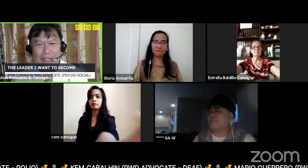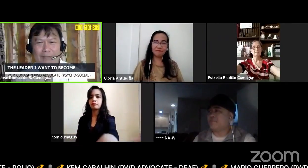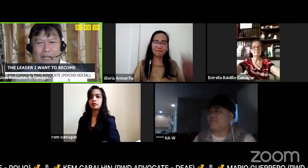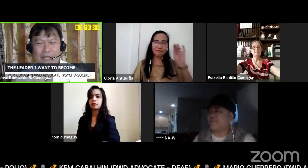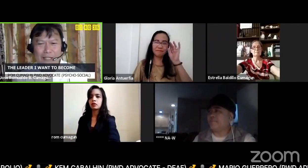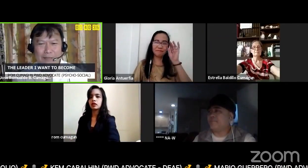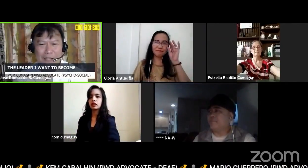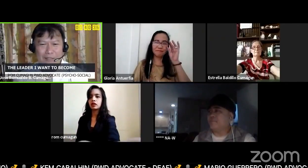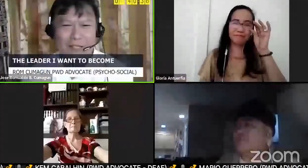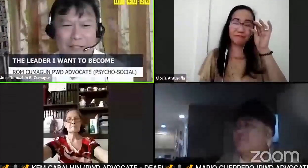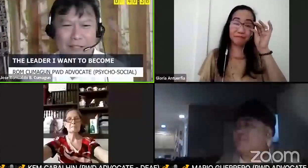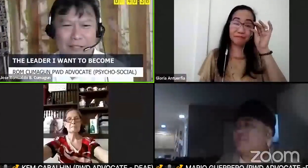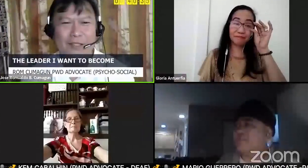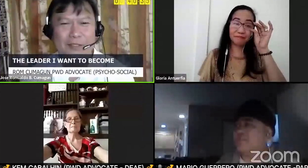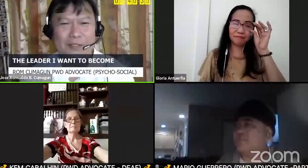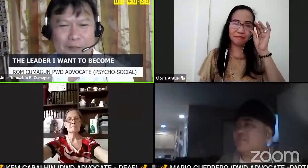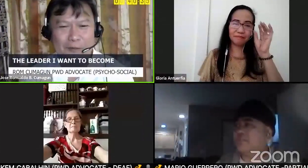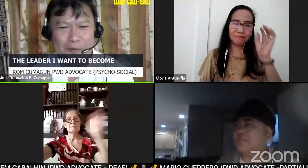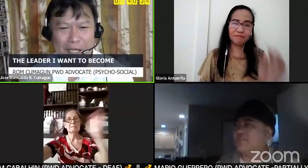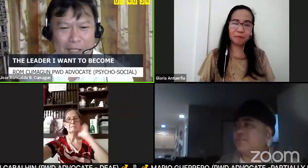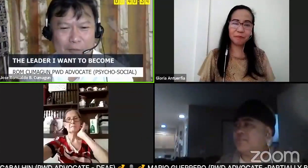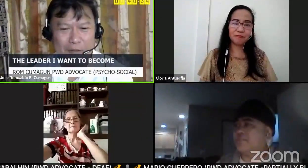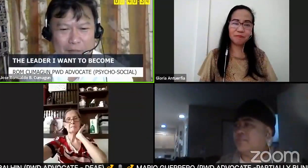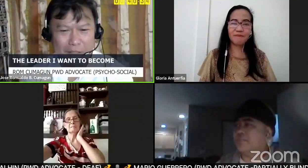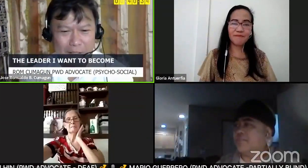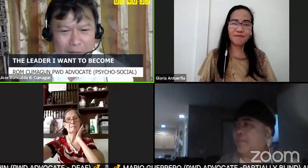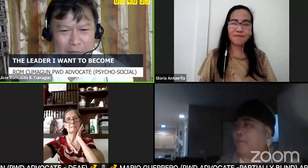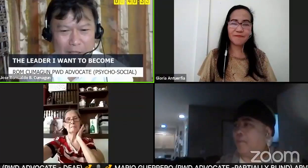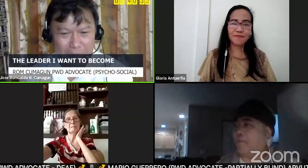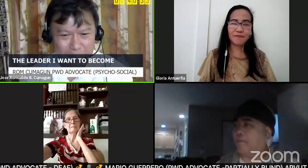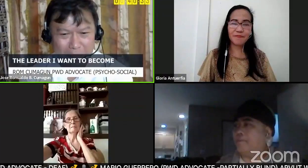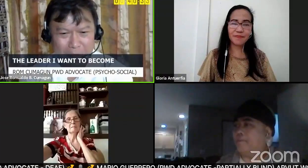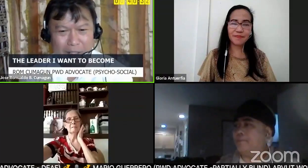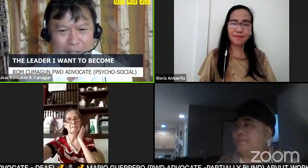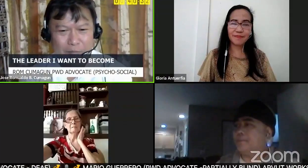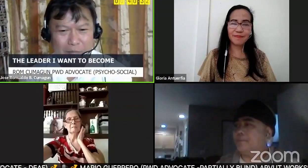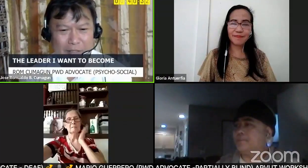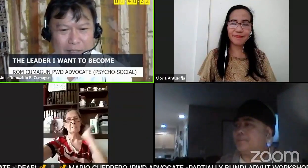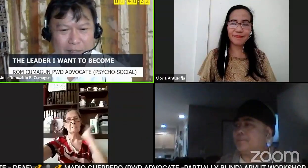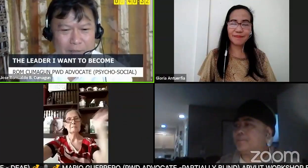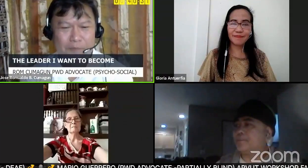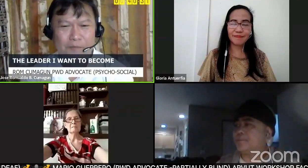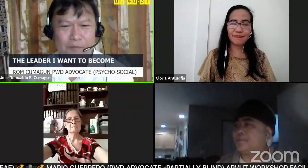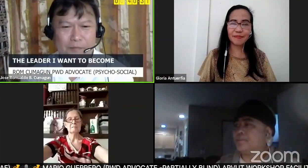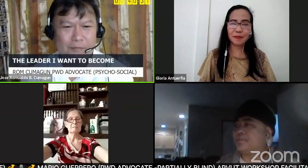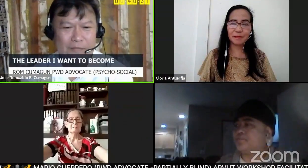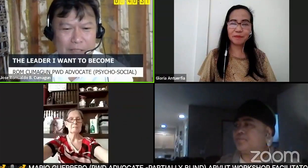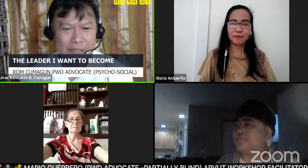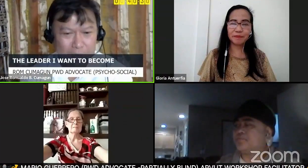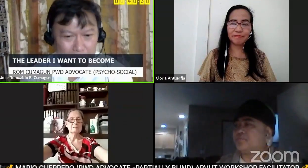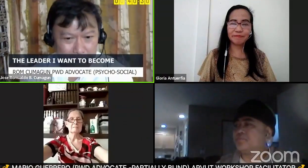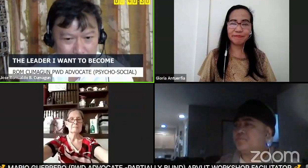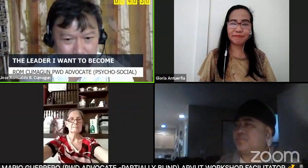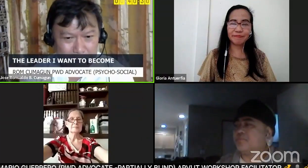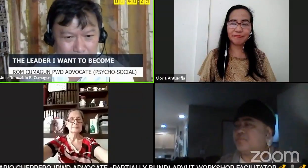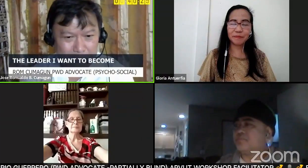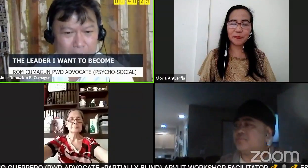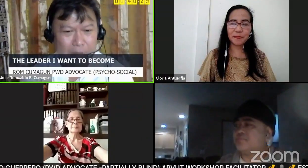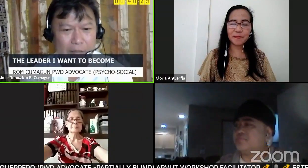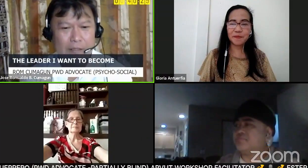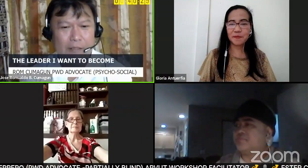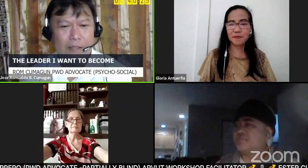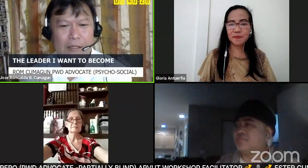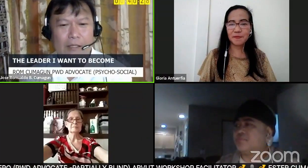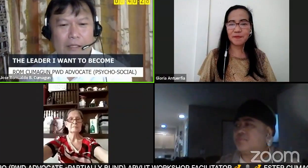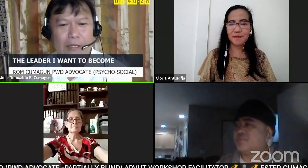mom and my son. Okay, so we have our monthly expenses. So I had